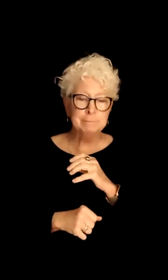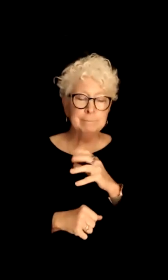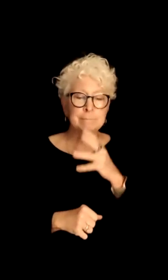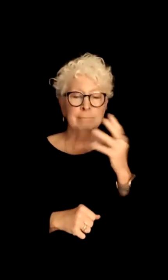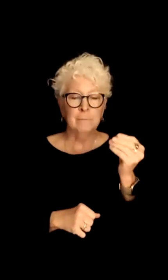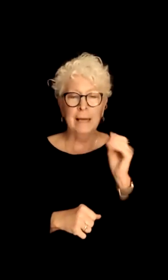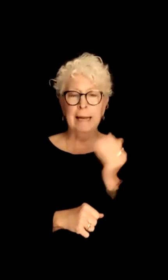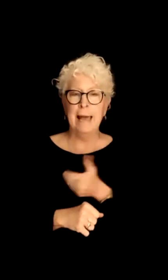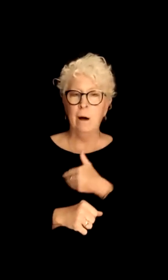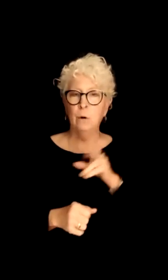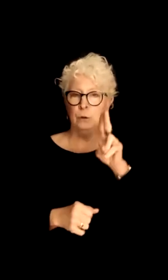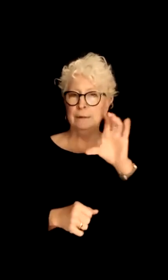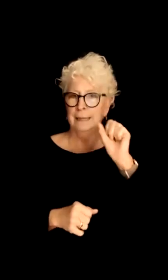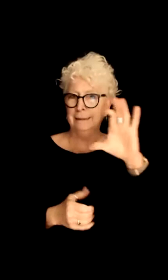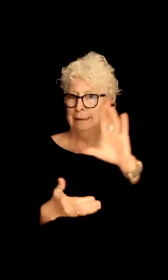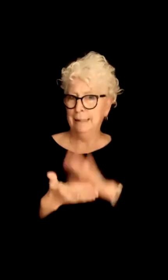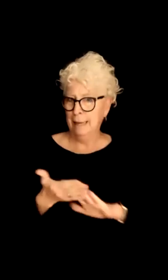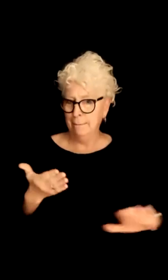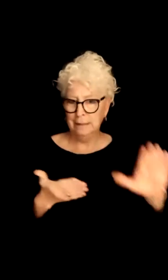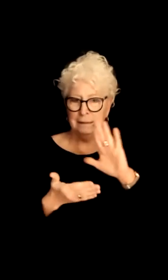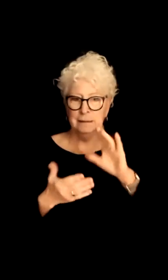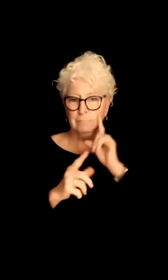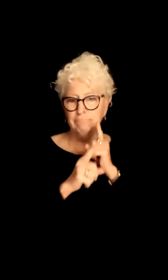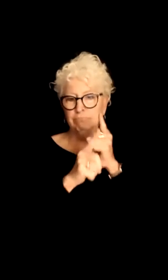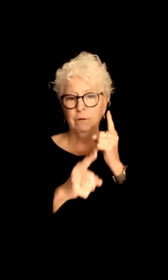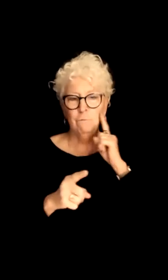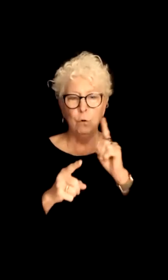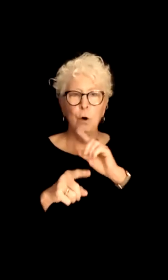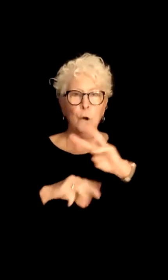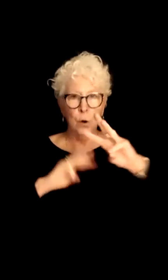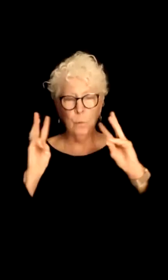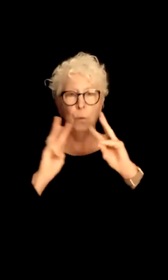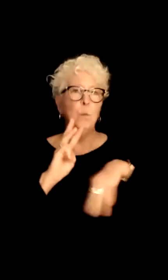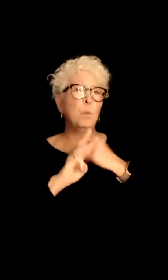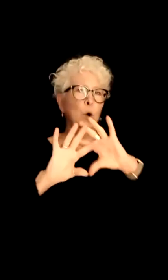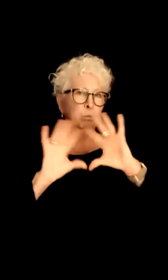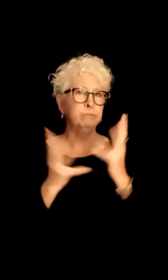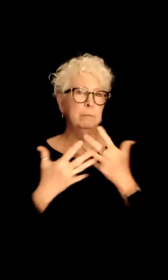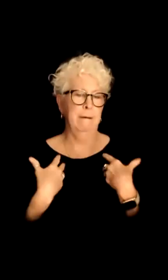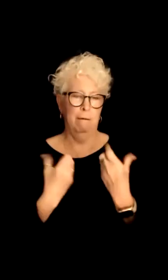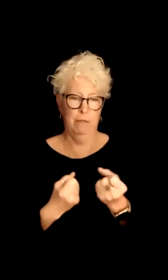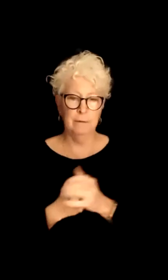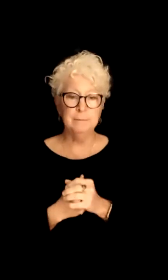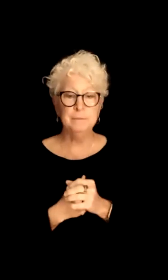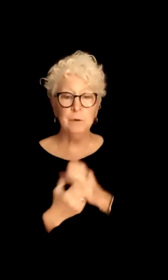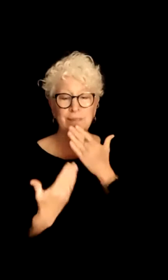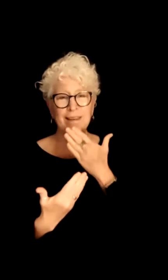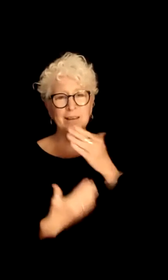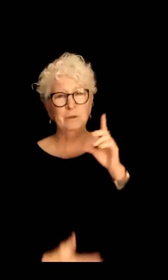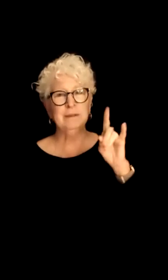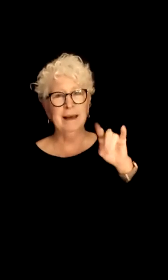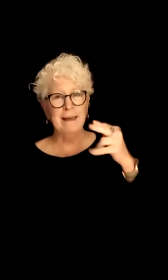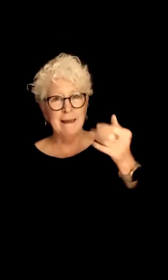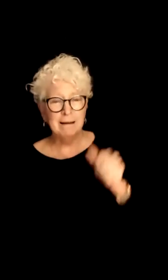initiative on global health. And we'd also like to give a special thank you to Jessica Guild and Diana Hogue for all the time and labor that they've